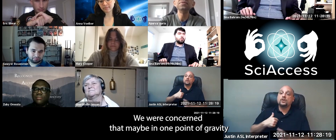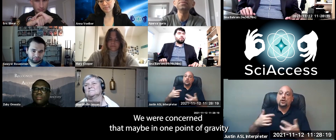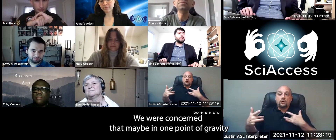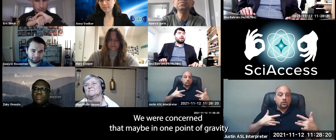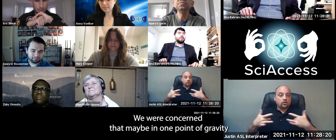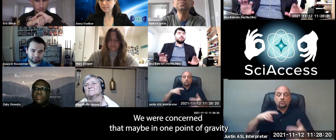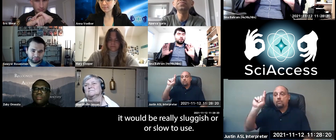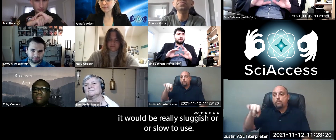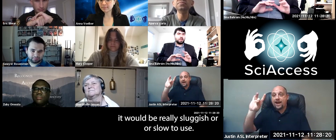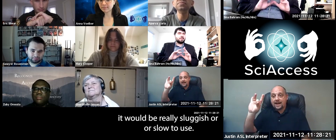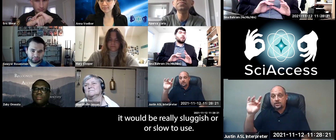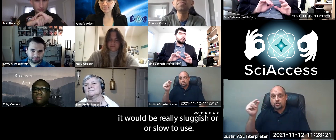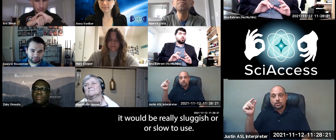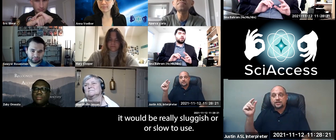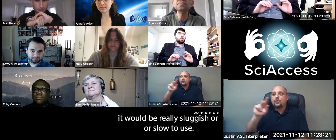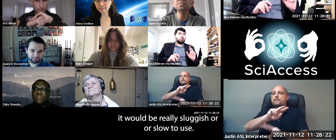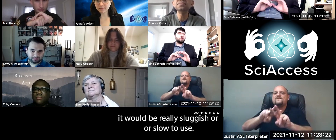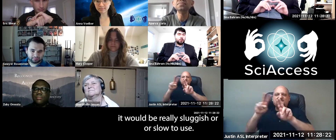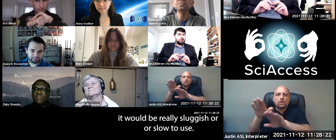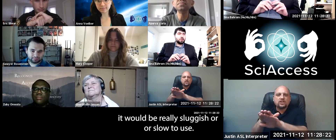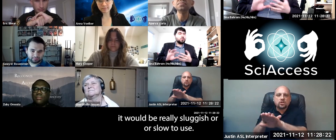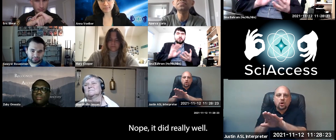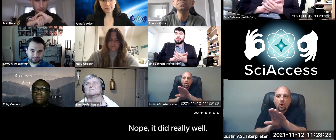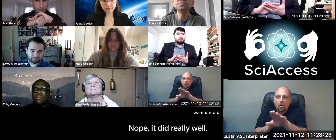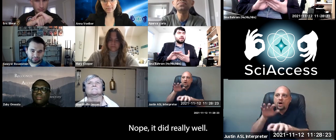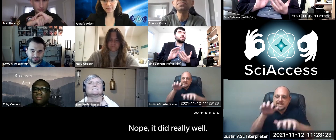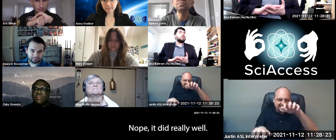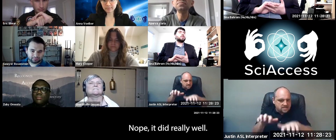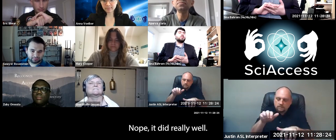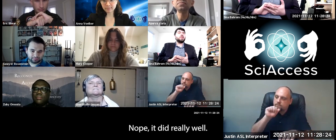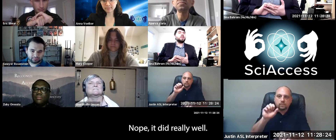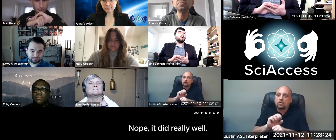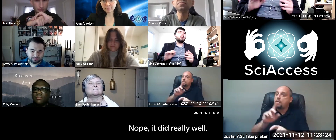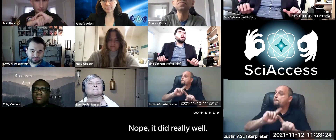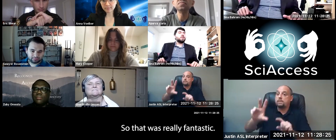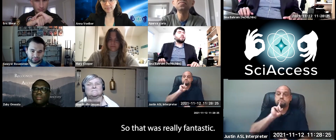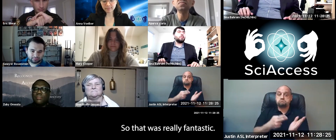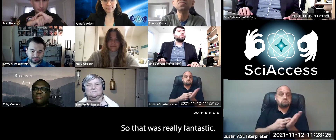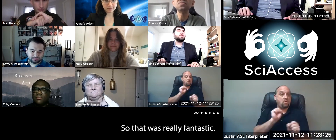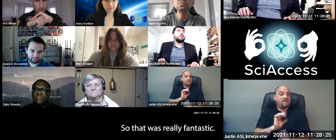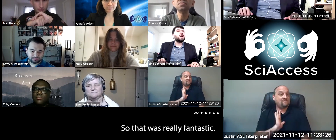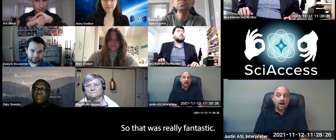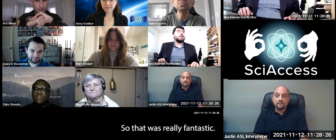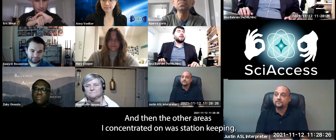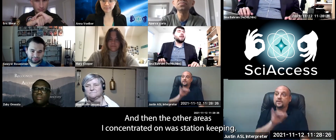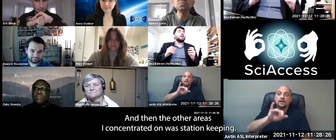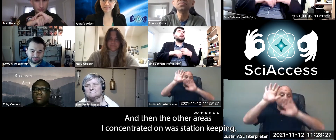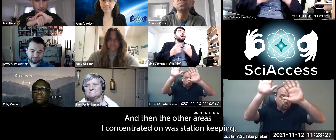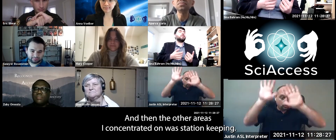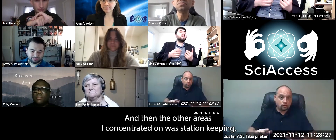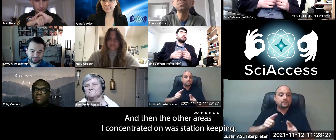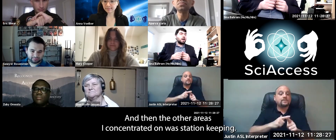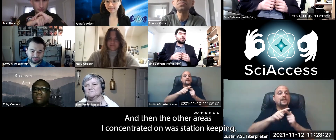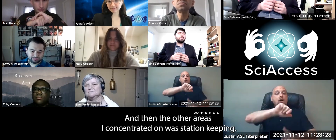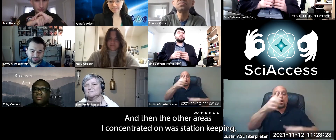maybe in 1.8 gravities it would be really sluggish or slow to use. Nope, it did really well, so that was really fantastic. And then the